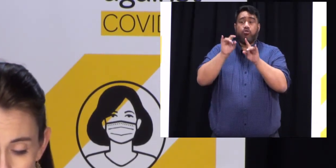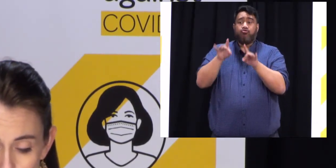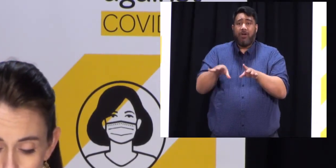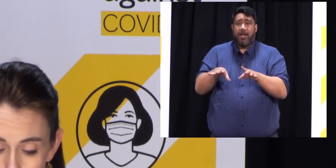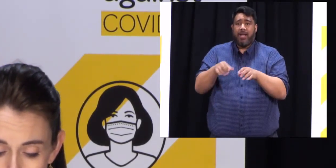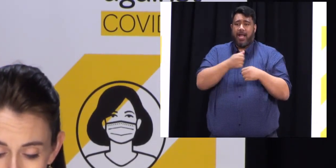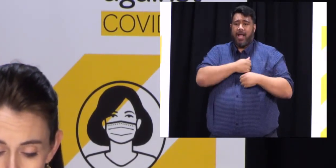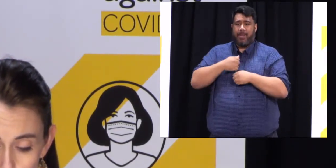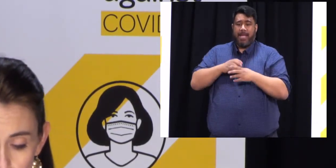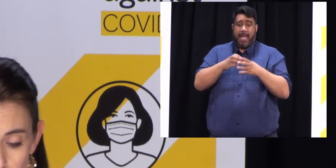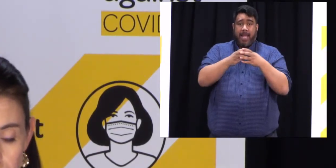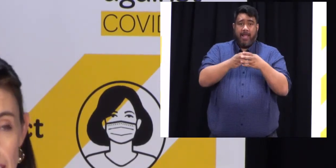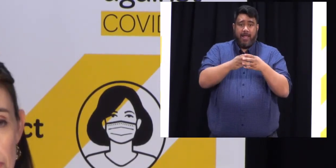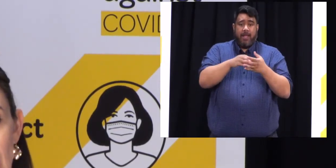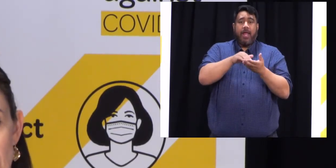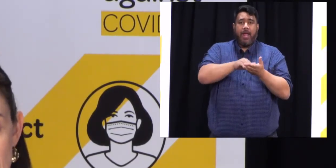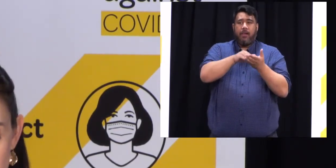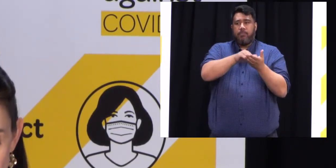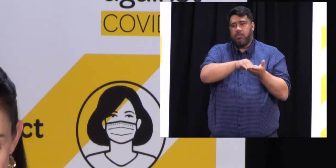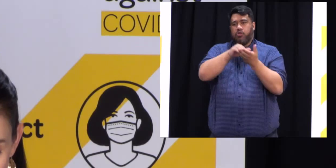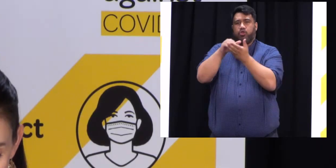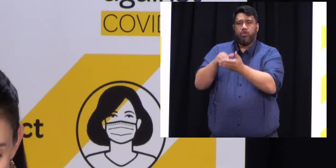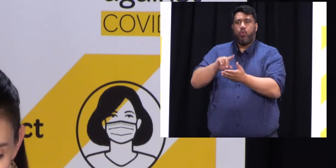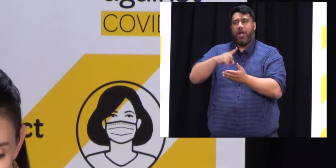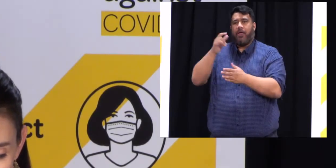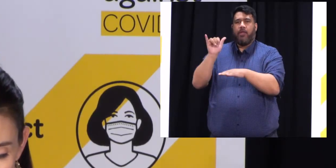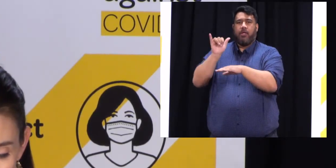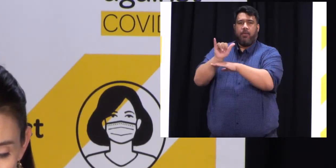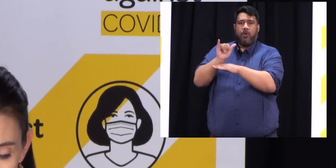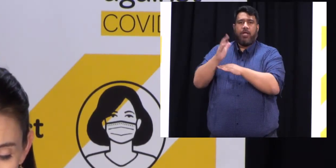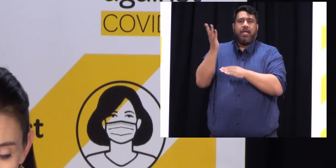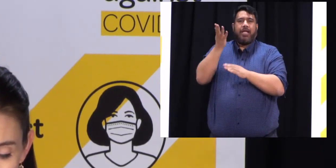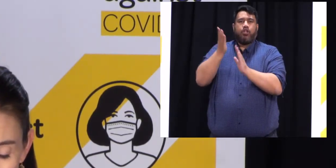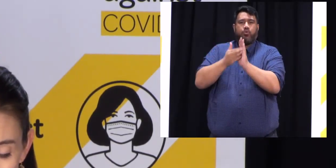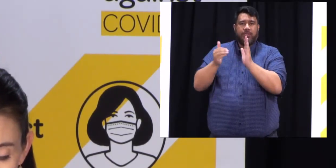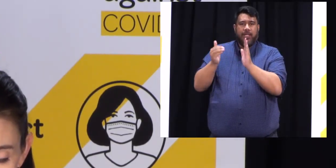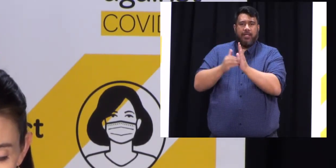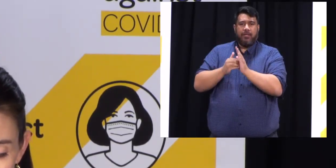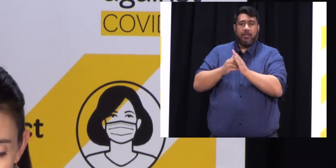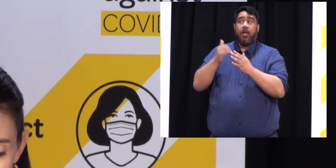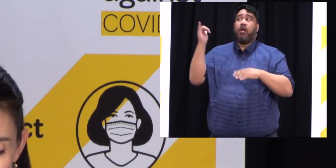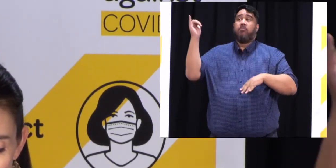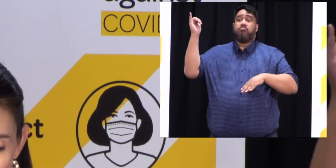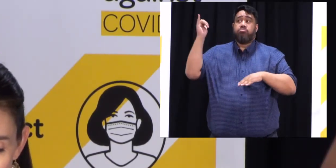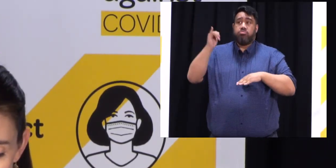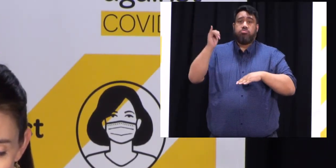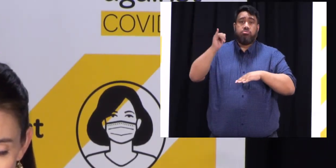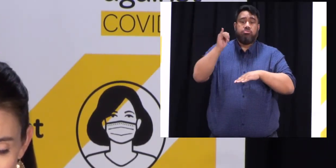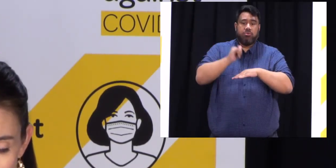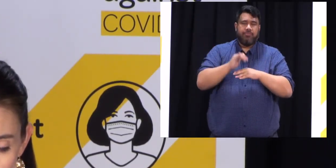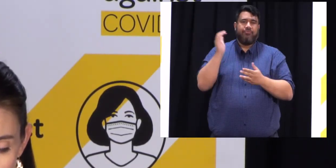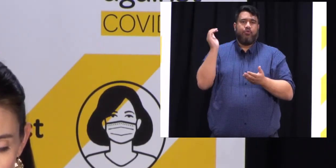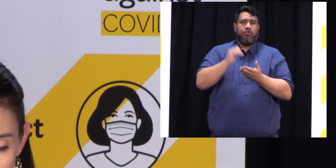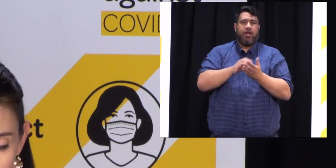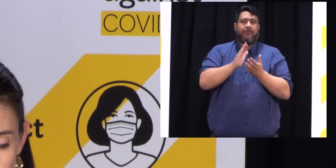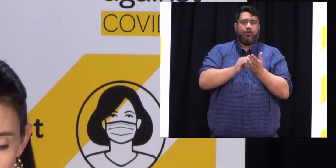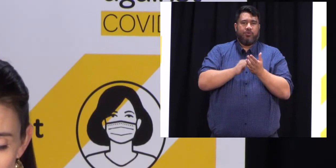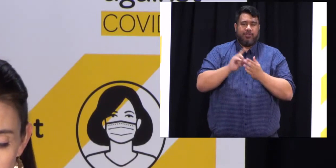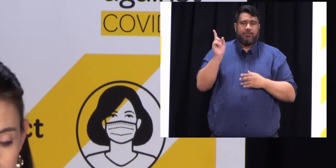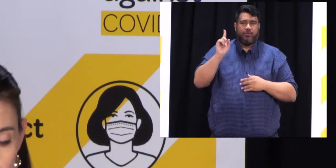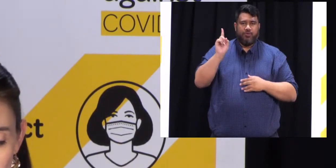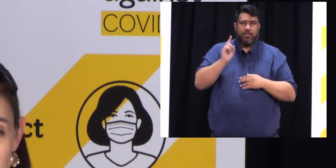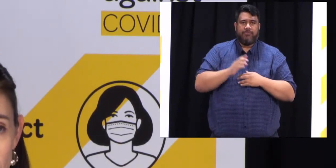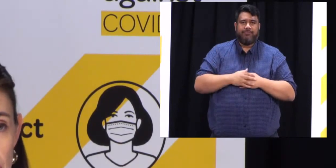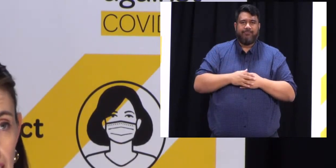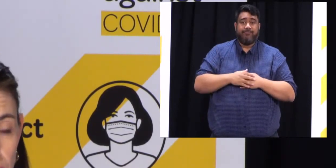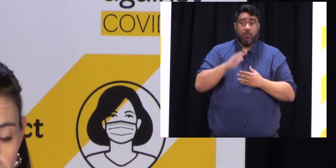transferred to an Air New Zealand commercial flight that is part of our freight scheme. The group will undergo 14 days within a managed isolation facility, just